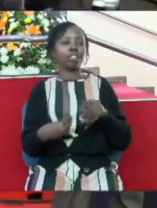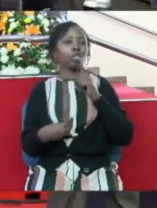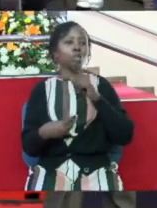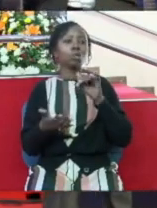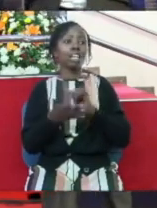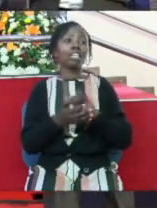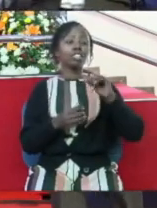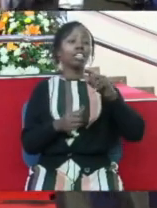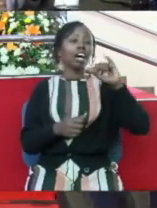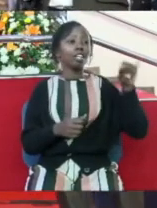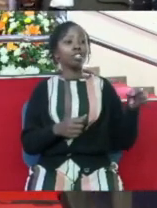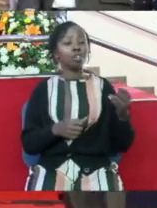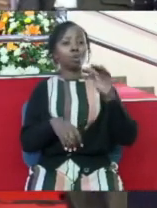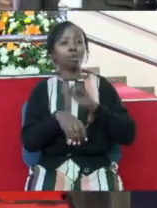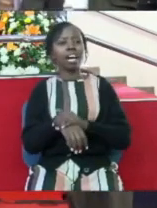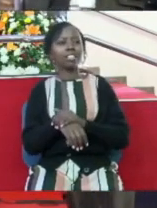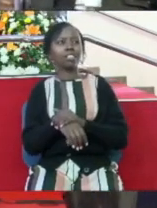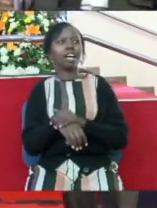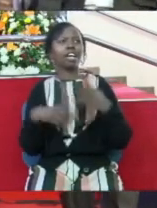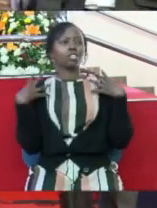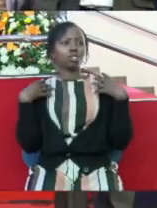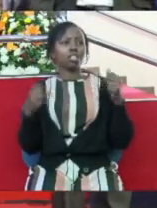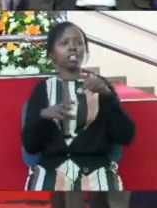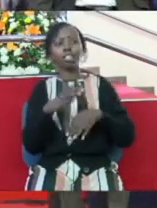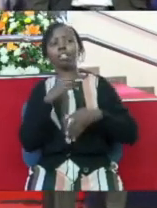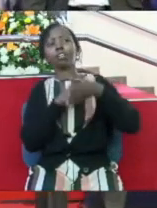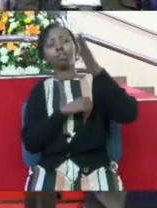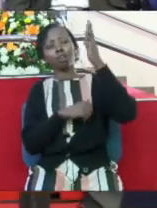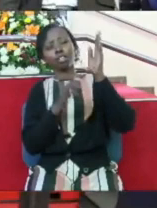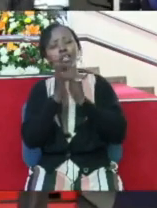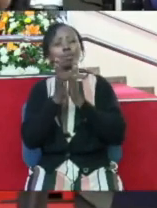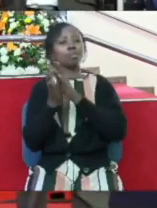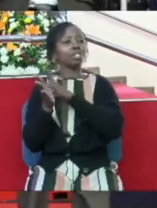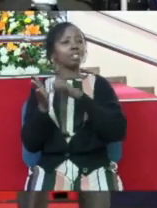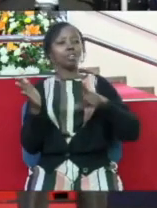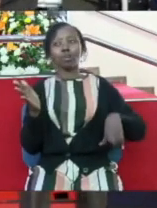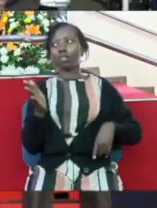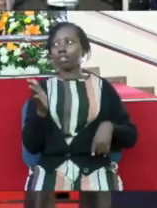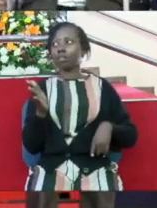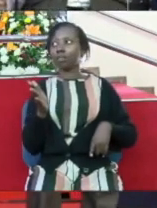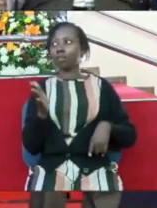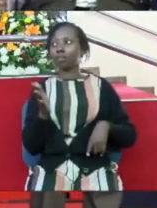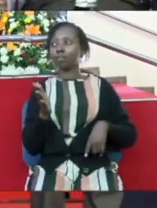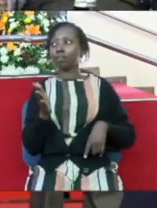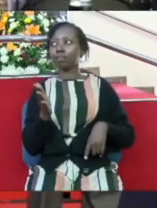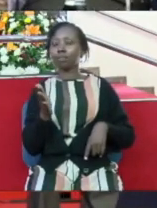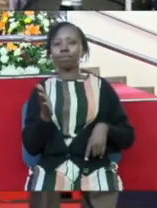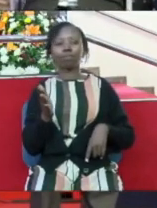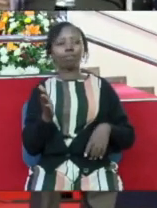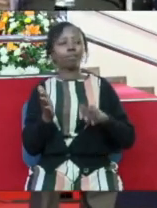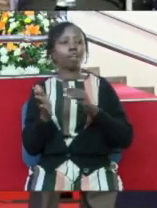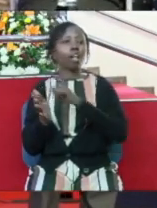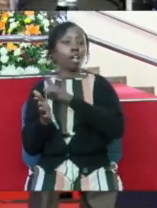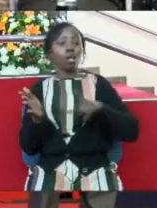wako utapatikana ndani yangu. Praise the name of the Lord. Amen. Bwana Yesu asifiwe. Amen. Praise the Lord. Amen. The Lord is